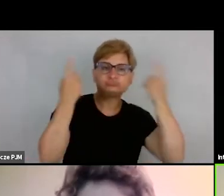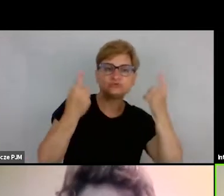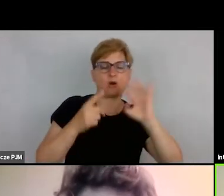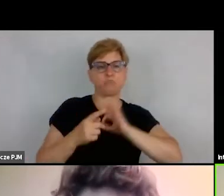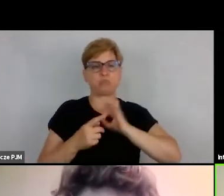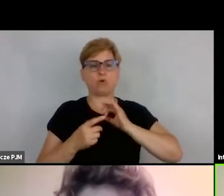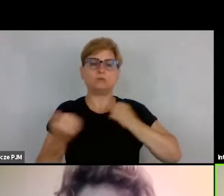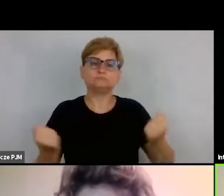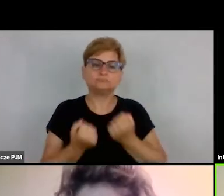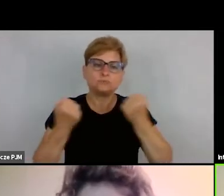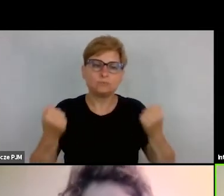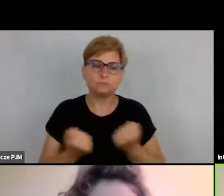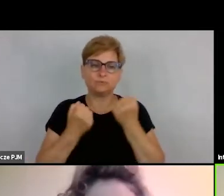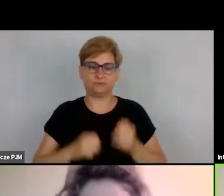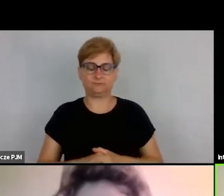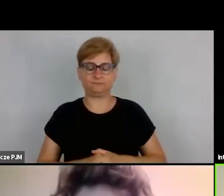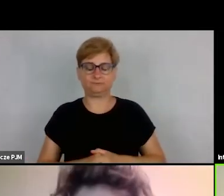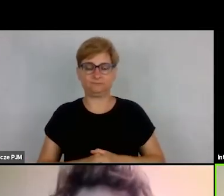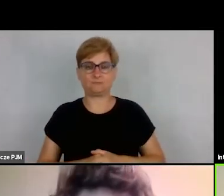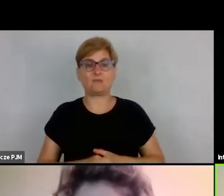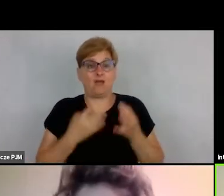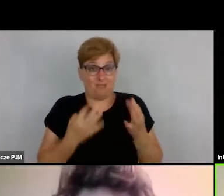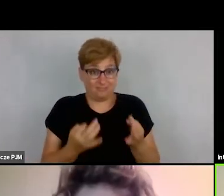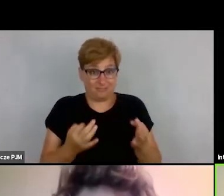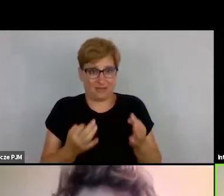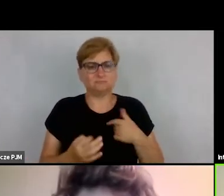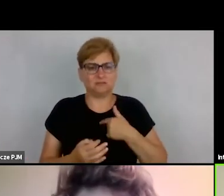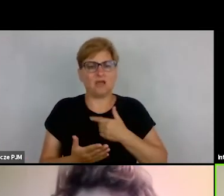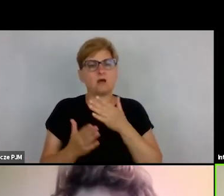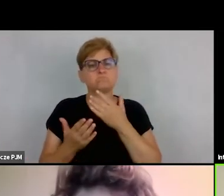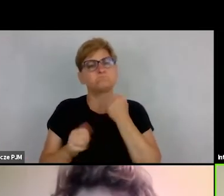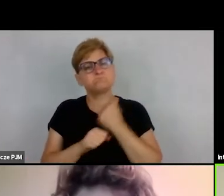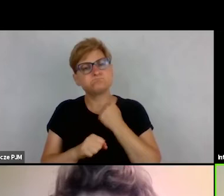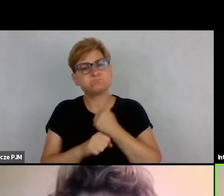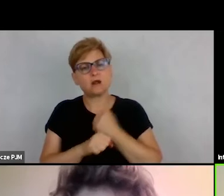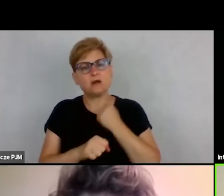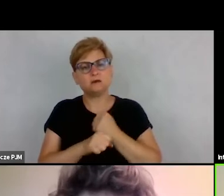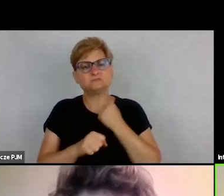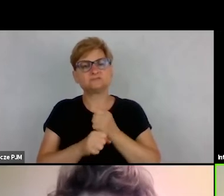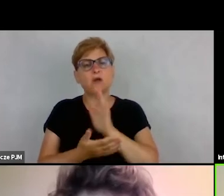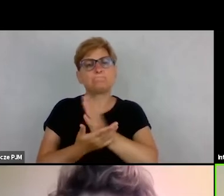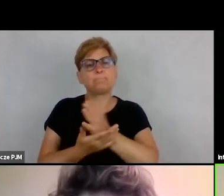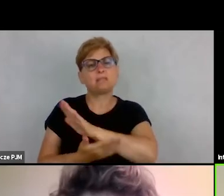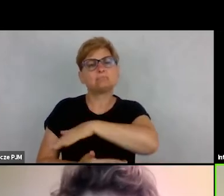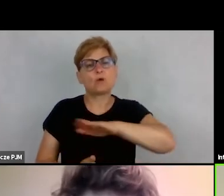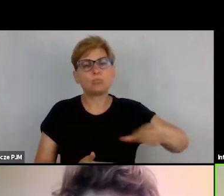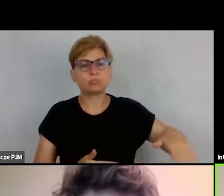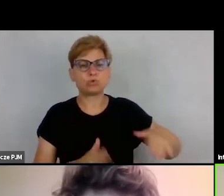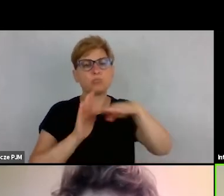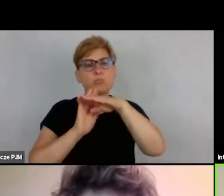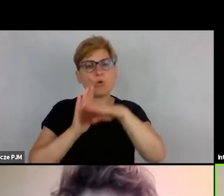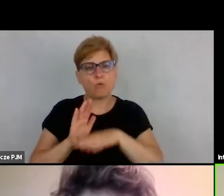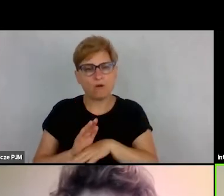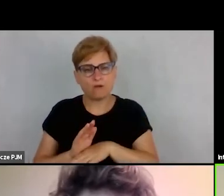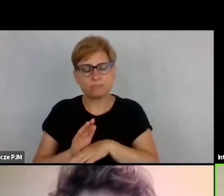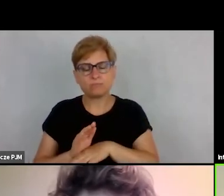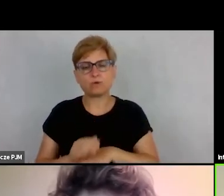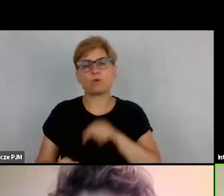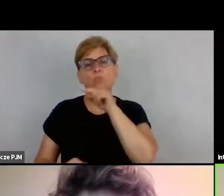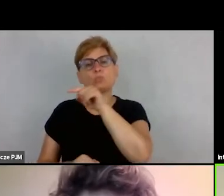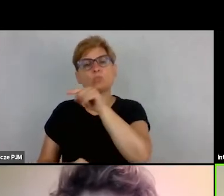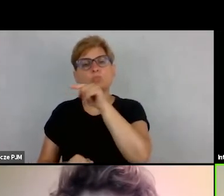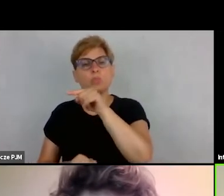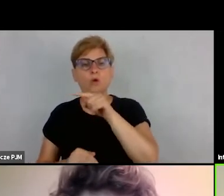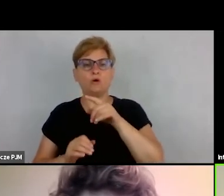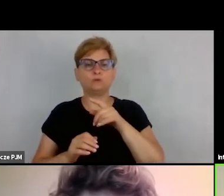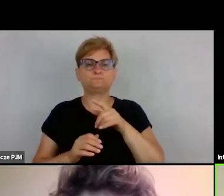project focused on mobilizing men for peace at the Women's International League for Peace and Freedom. And so